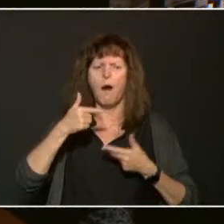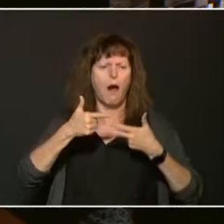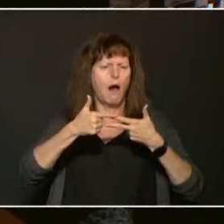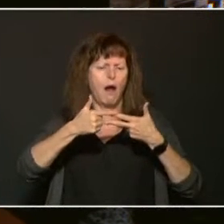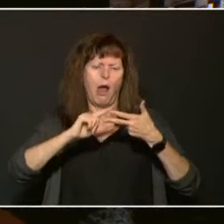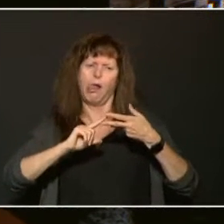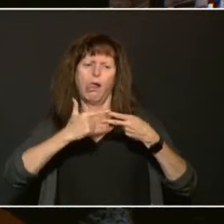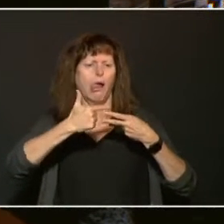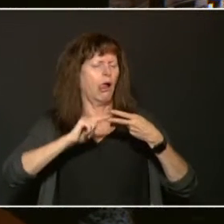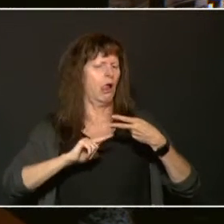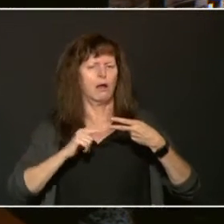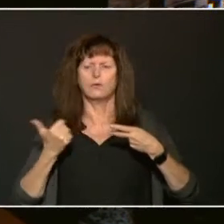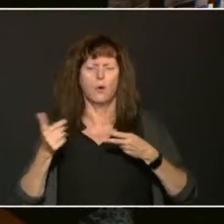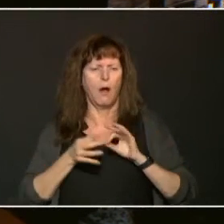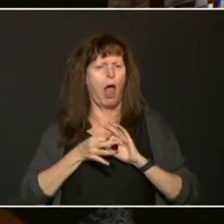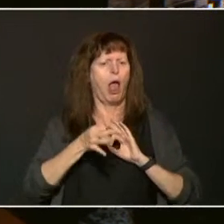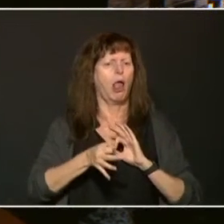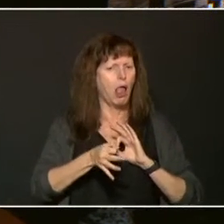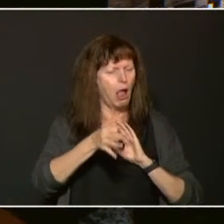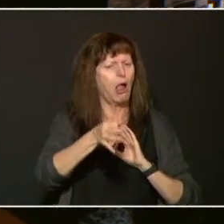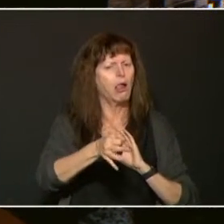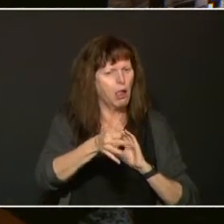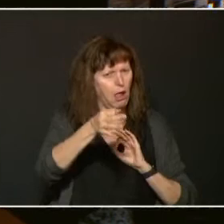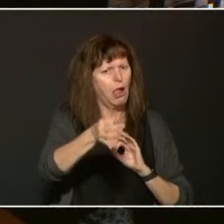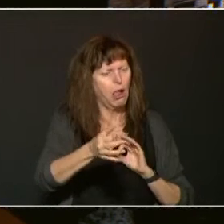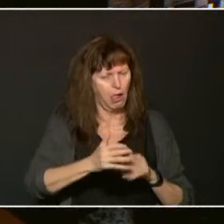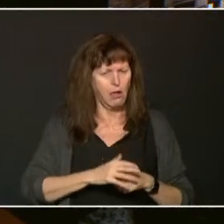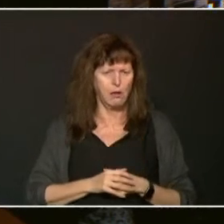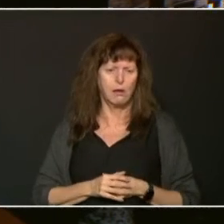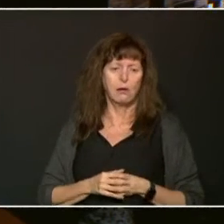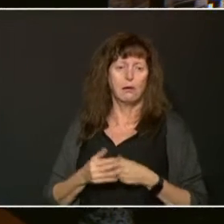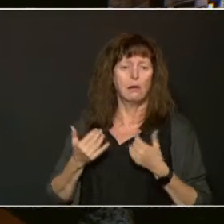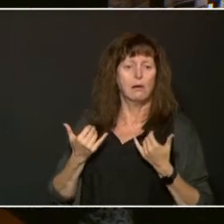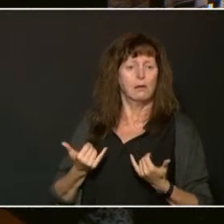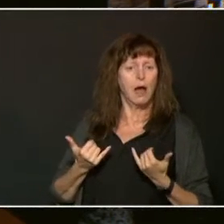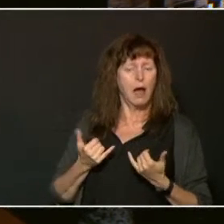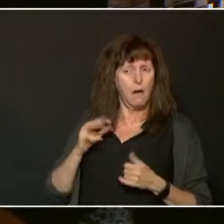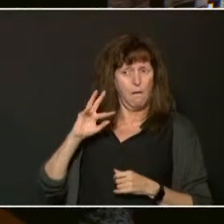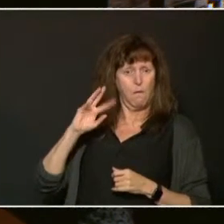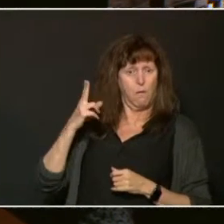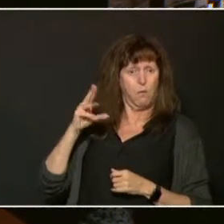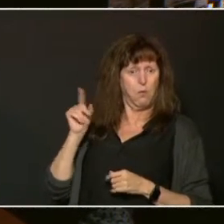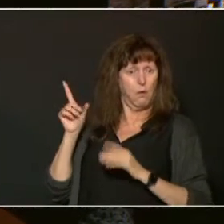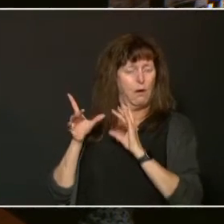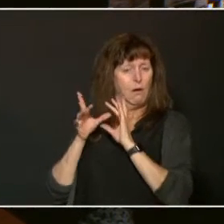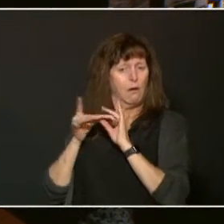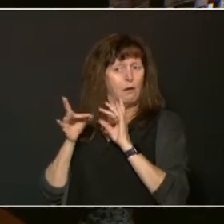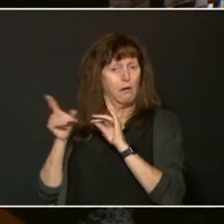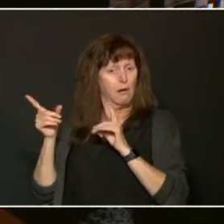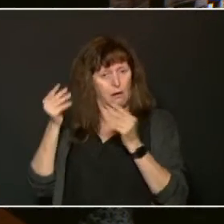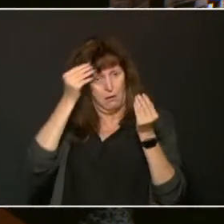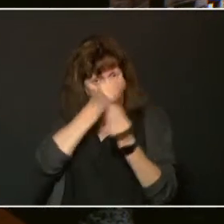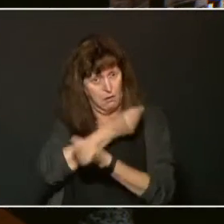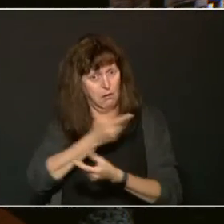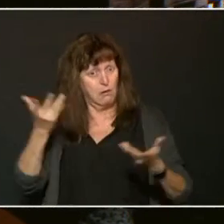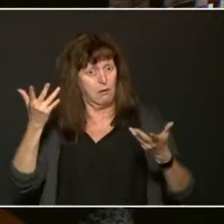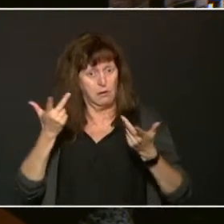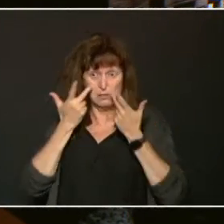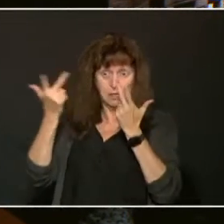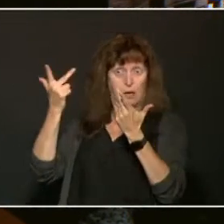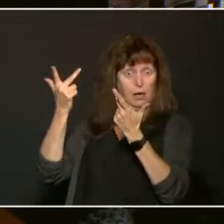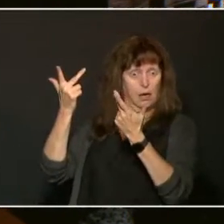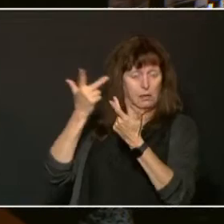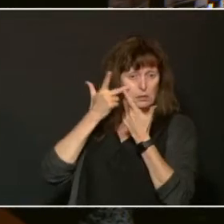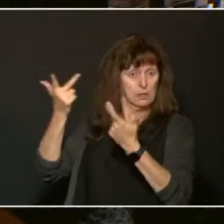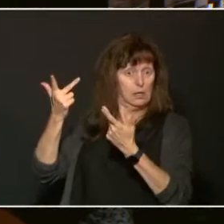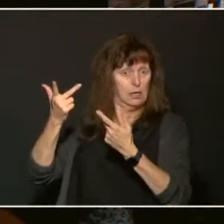from WHO. How are you planning to address this sort of hesitancy, and especially in the light of that there might be a need of a booster shot, and that